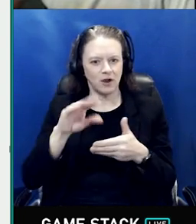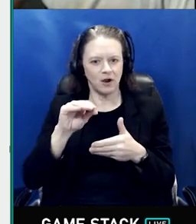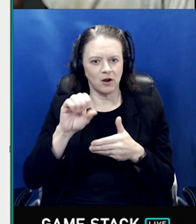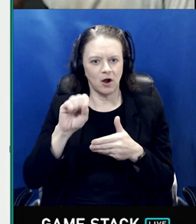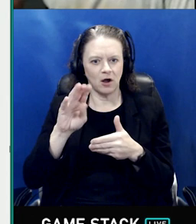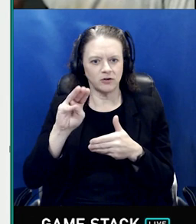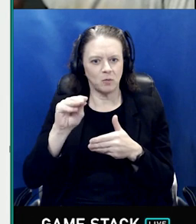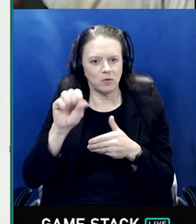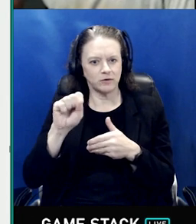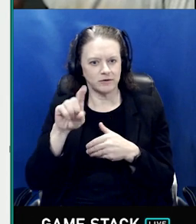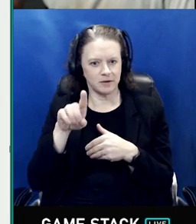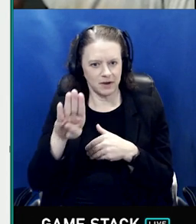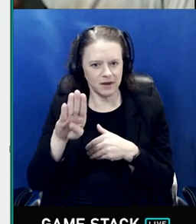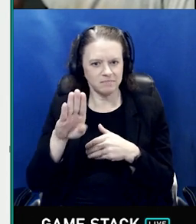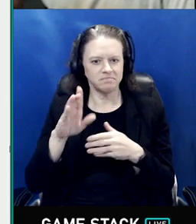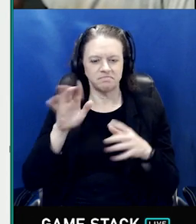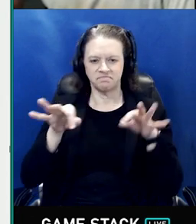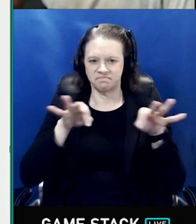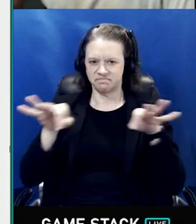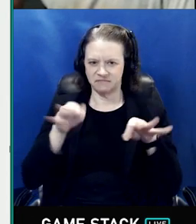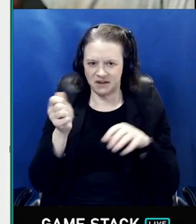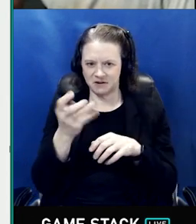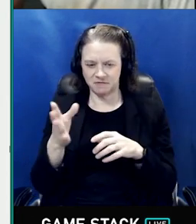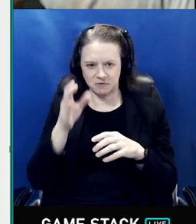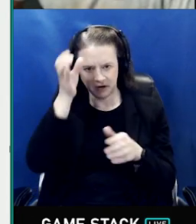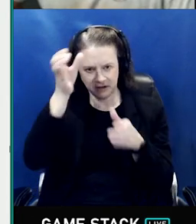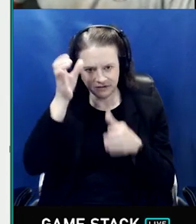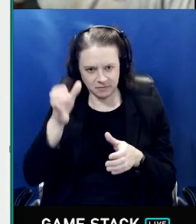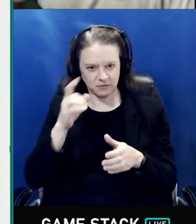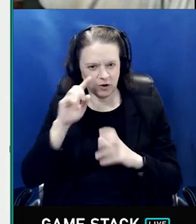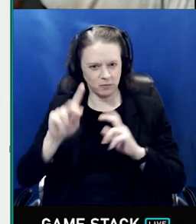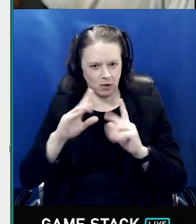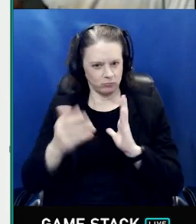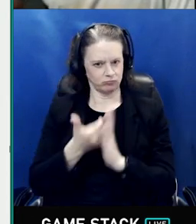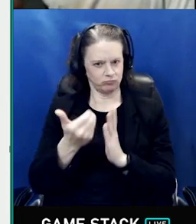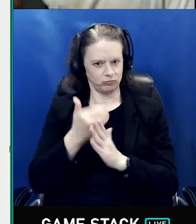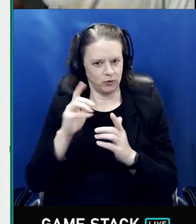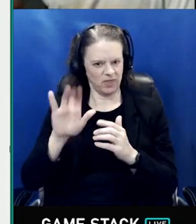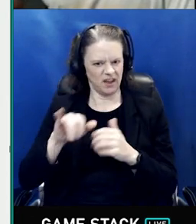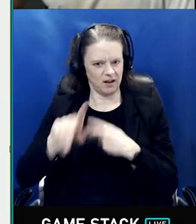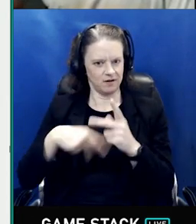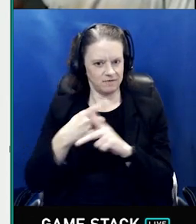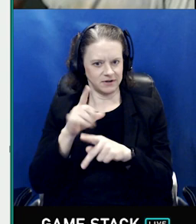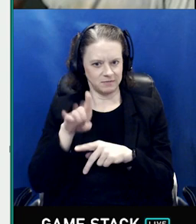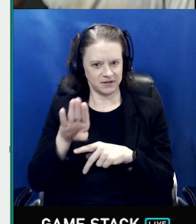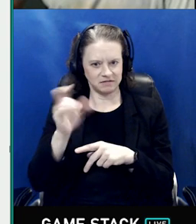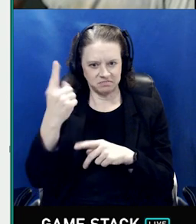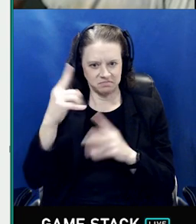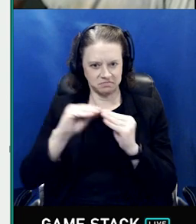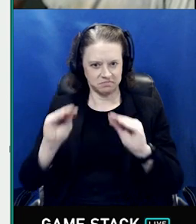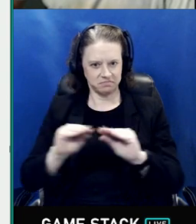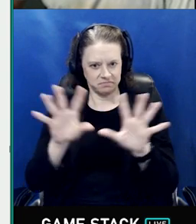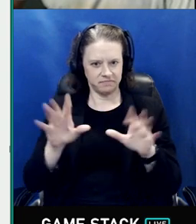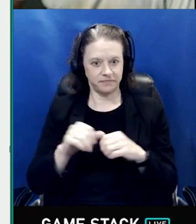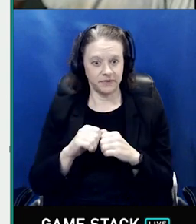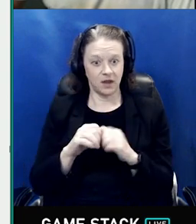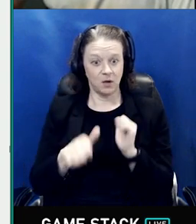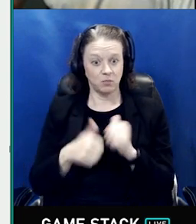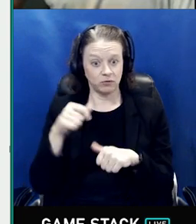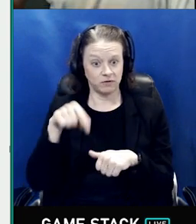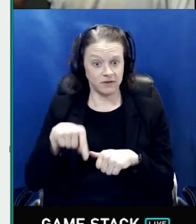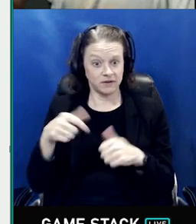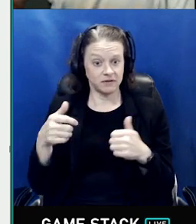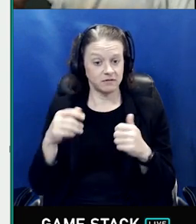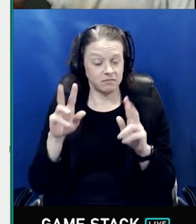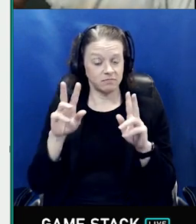those who are new to this type of database understand it better. For the bulk of this talk, though, I'm going to talk about and explain how these